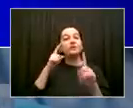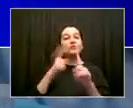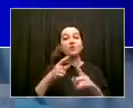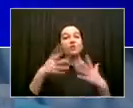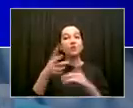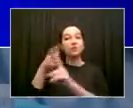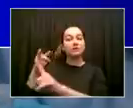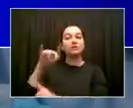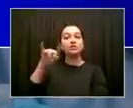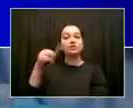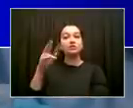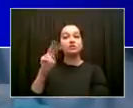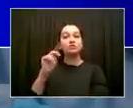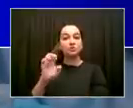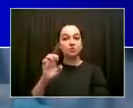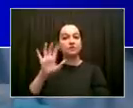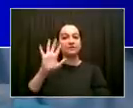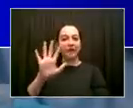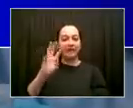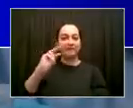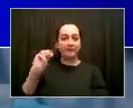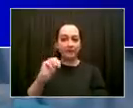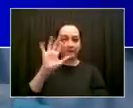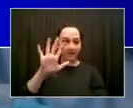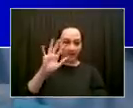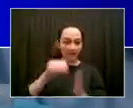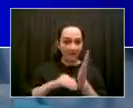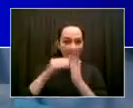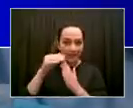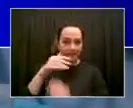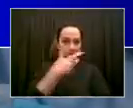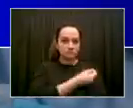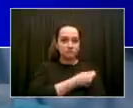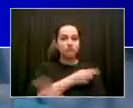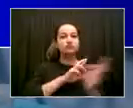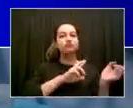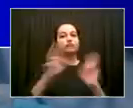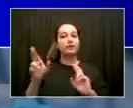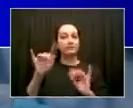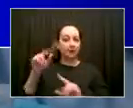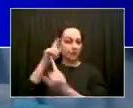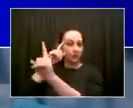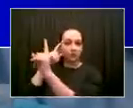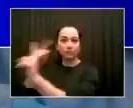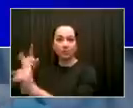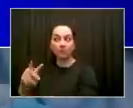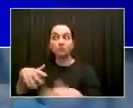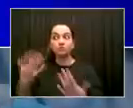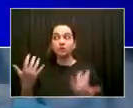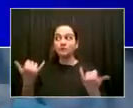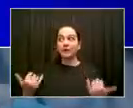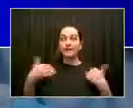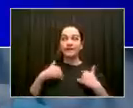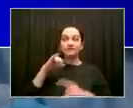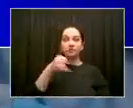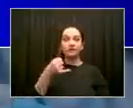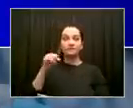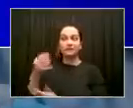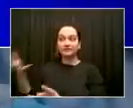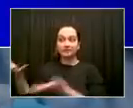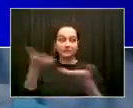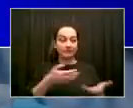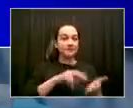that a lot better. So the vaccine is here, as our healthcare team has said,